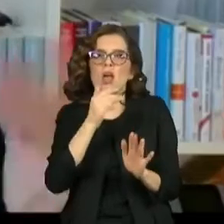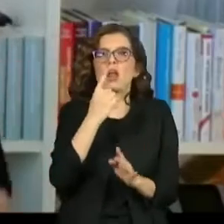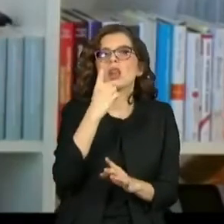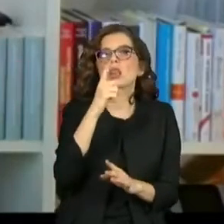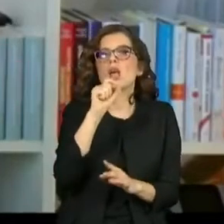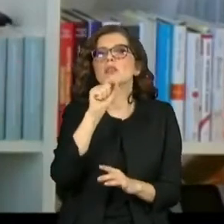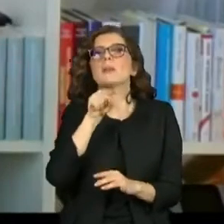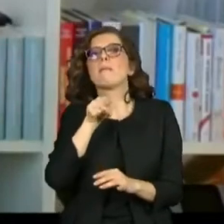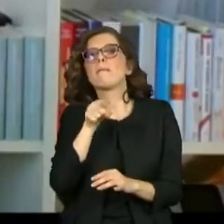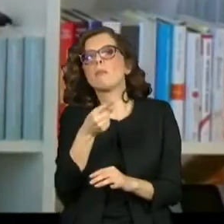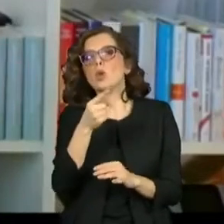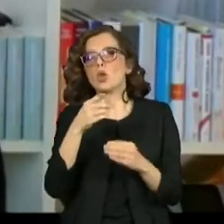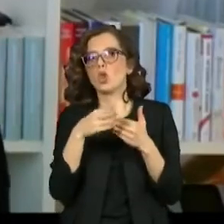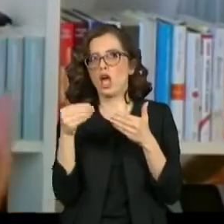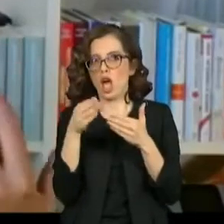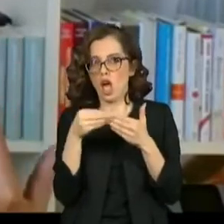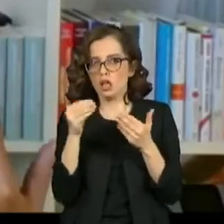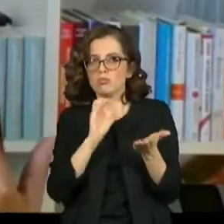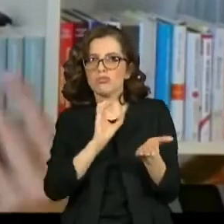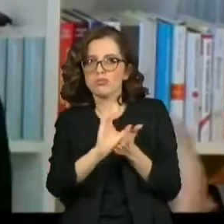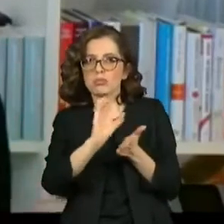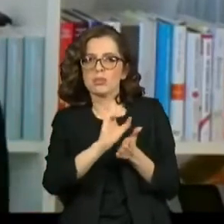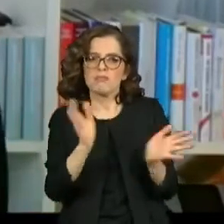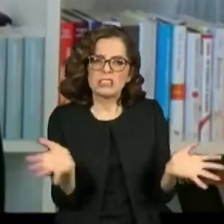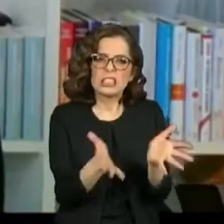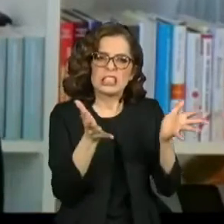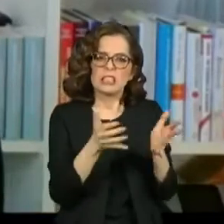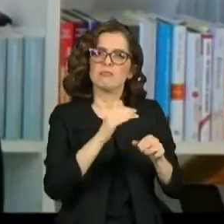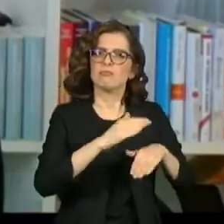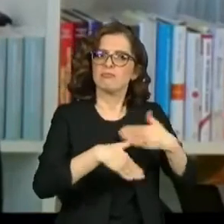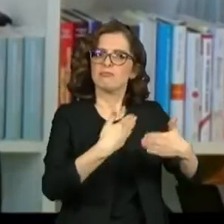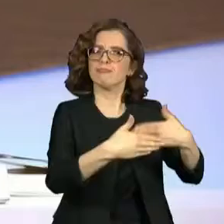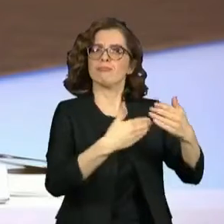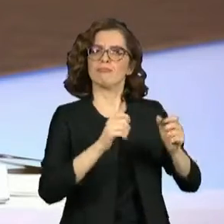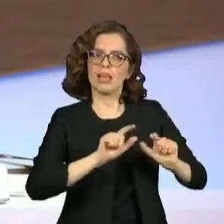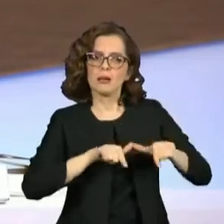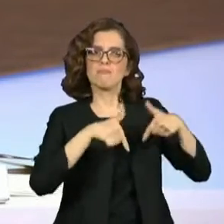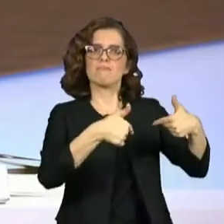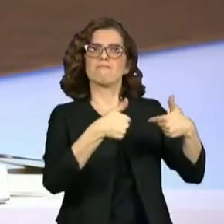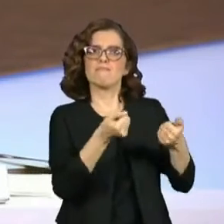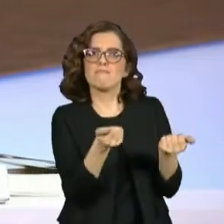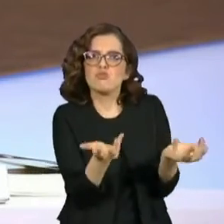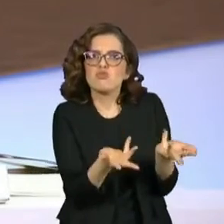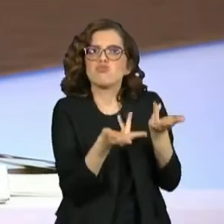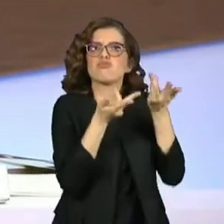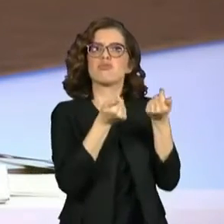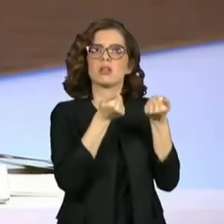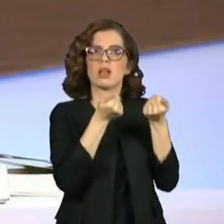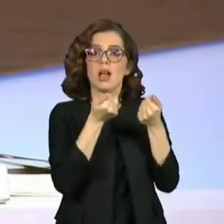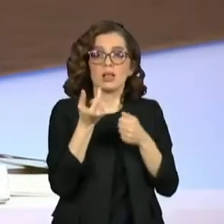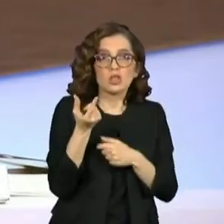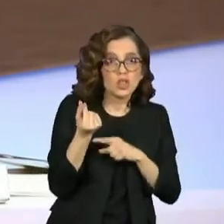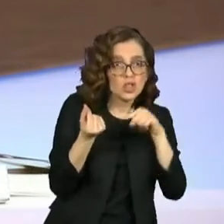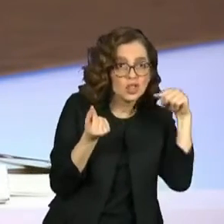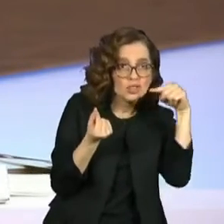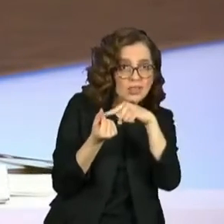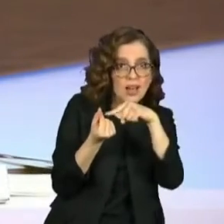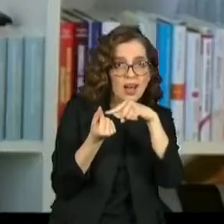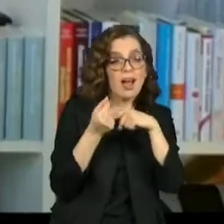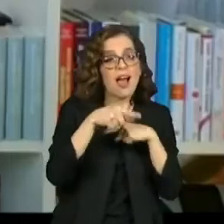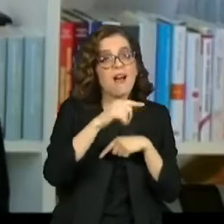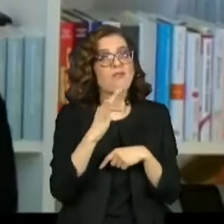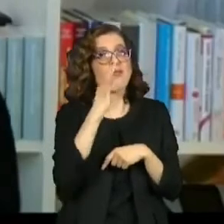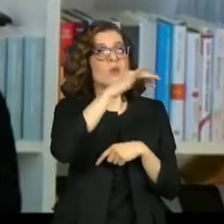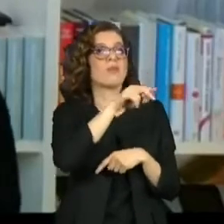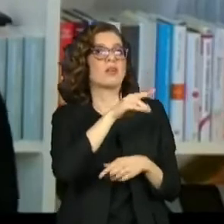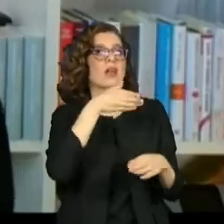get $10,000 for your life to invest in your skills. And if you want to use that money to go to university, great. But